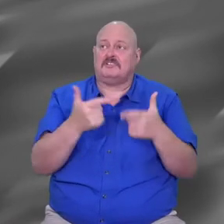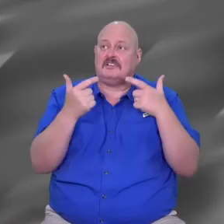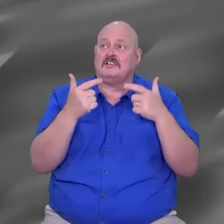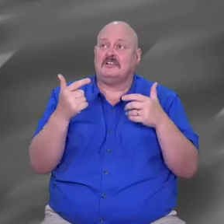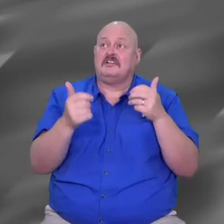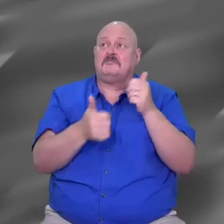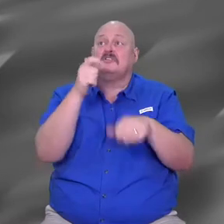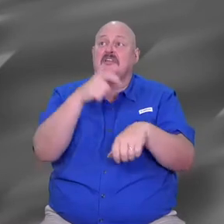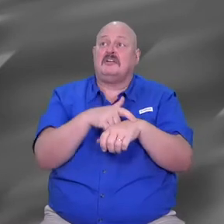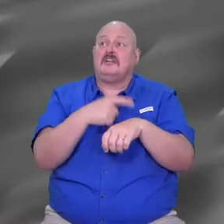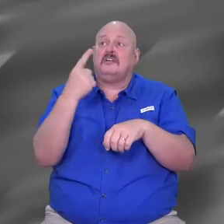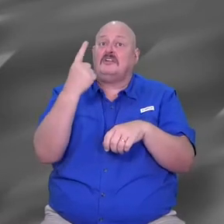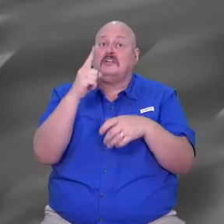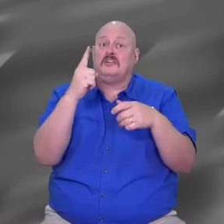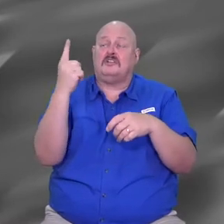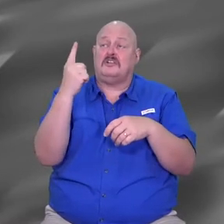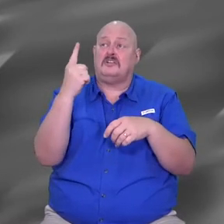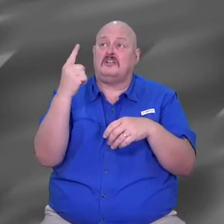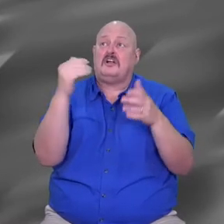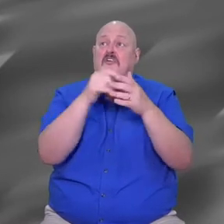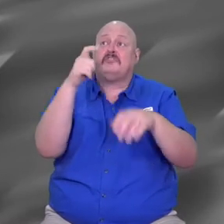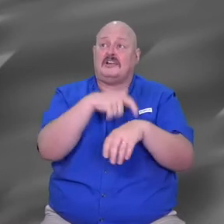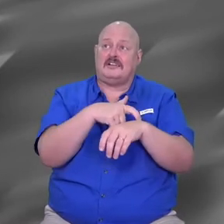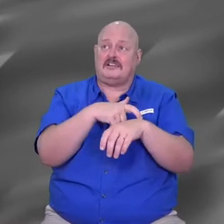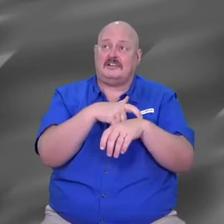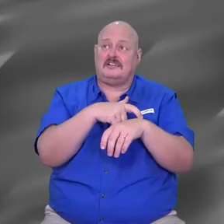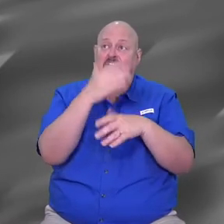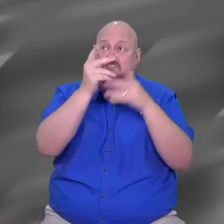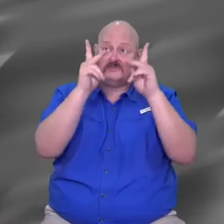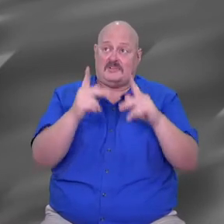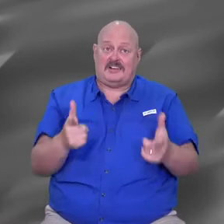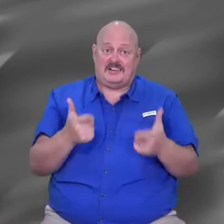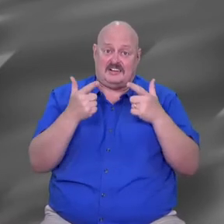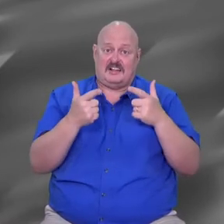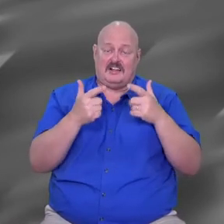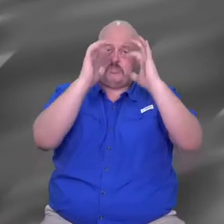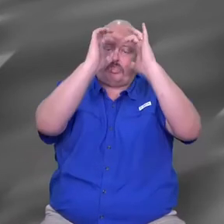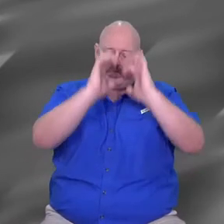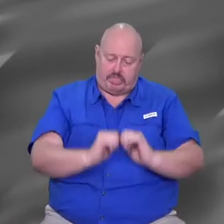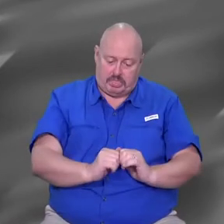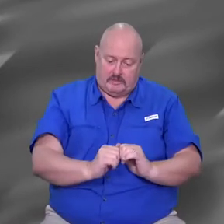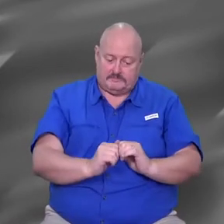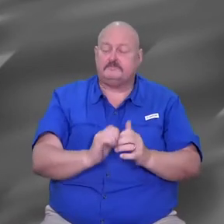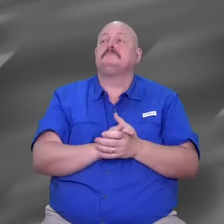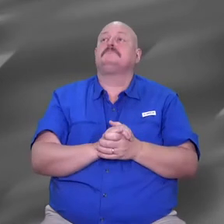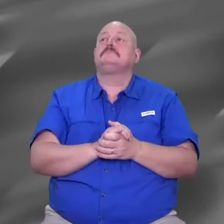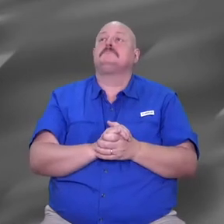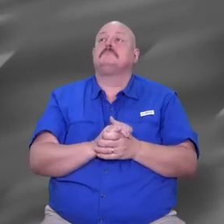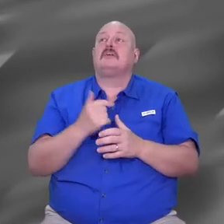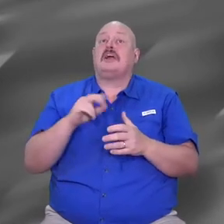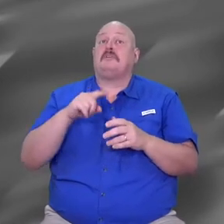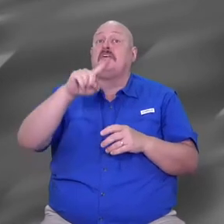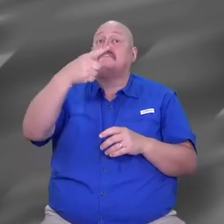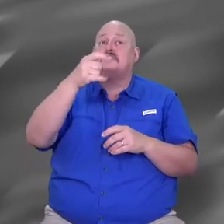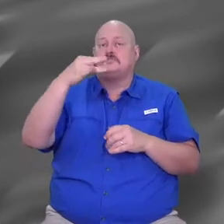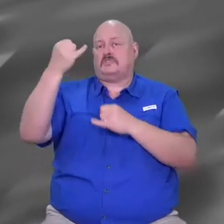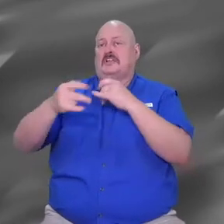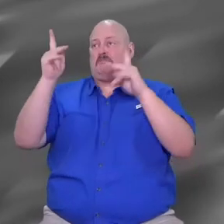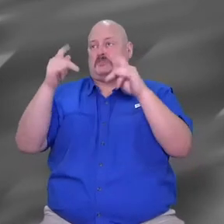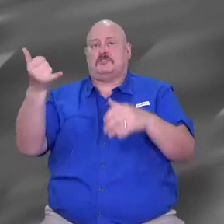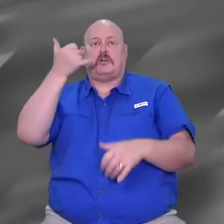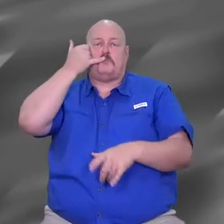fact, one of the statements that I say oftentimes is that when somebody's life is falling apart, I'm either the first or the last person